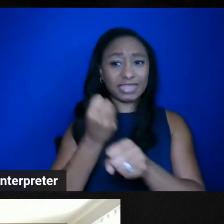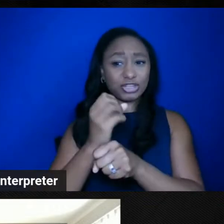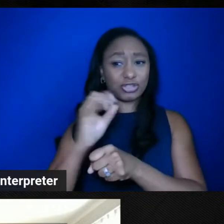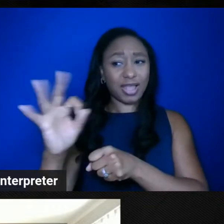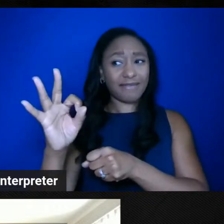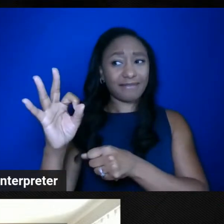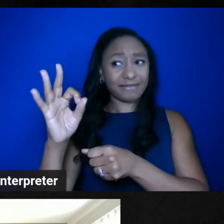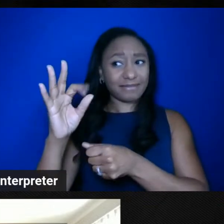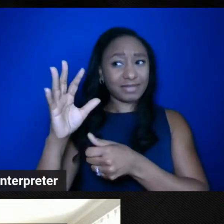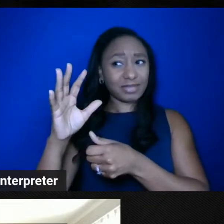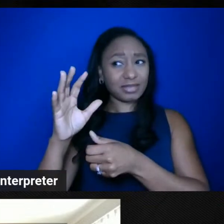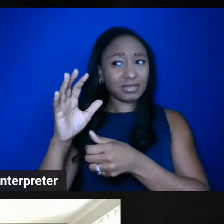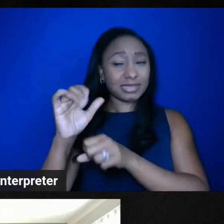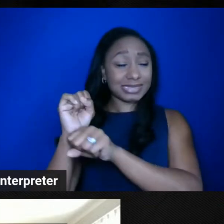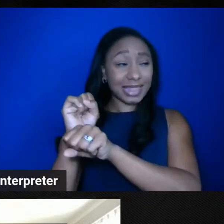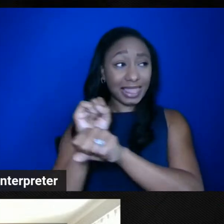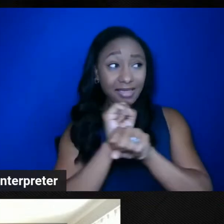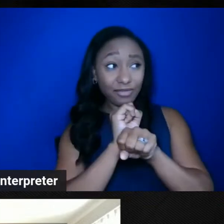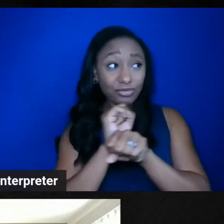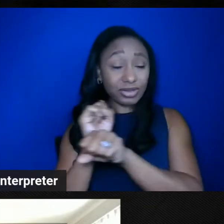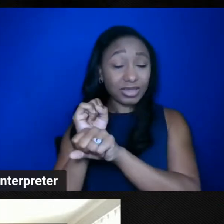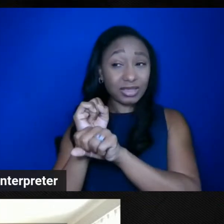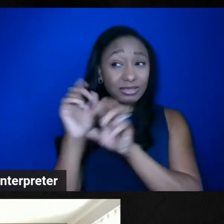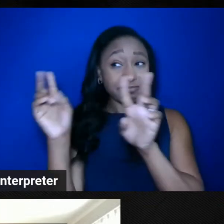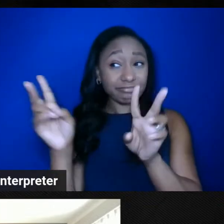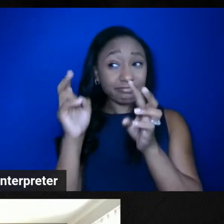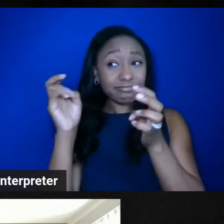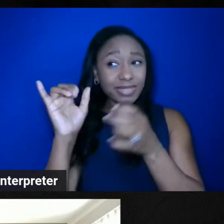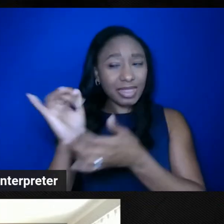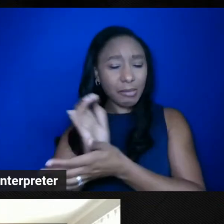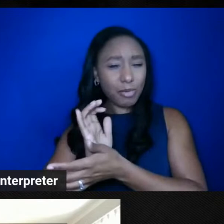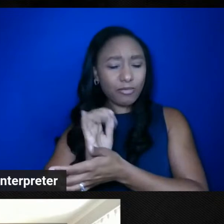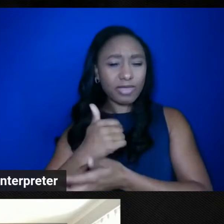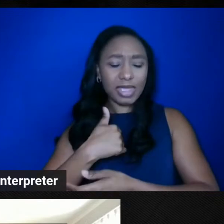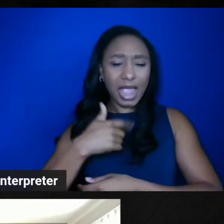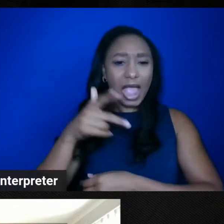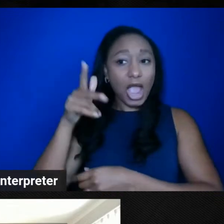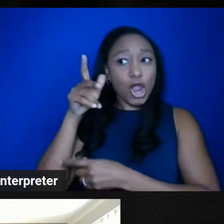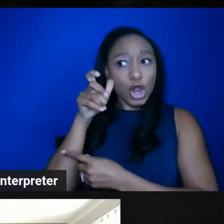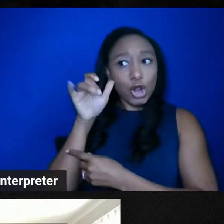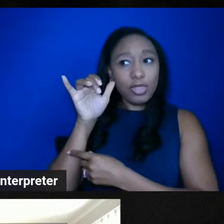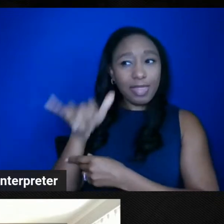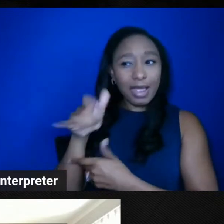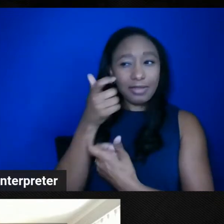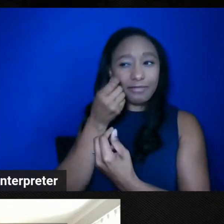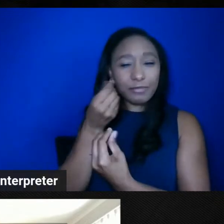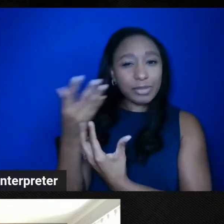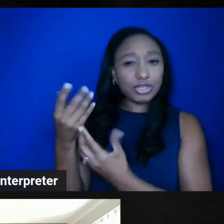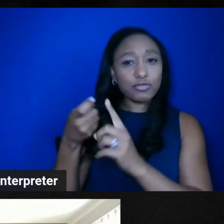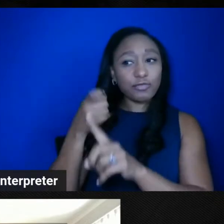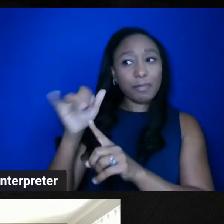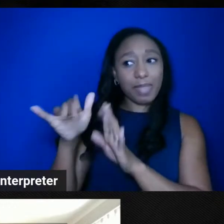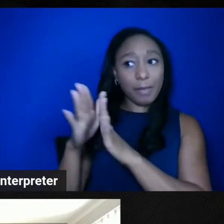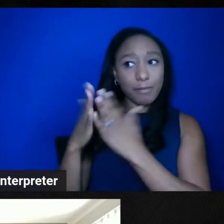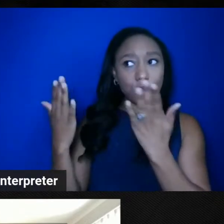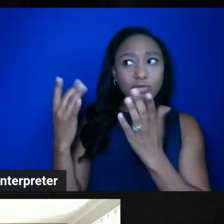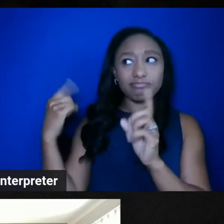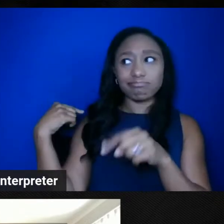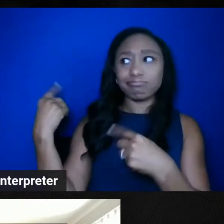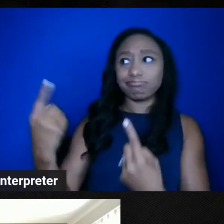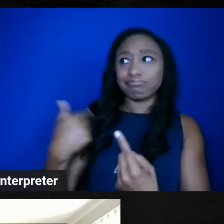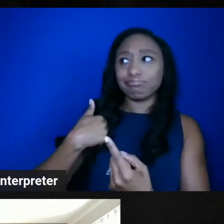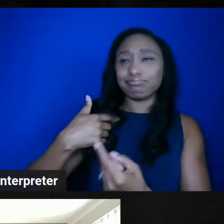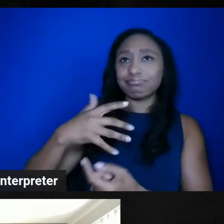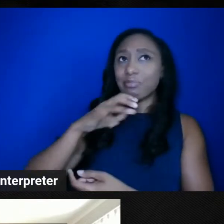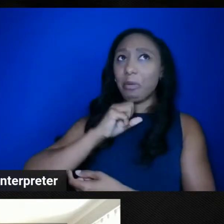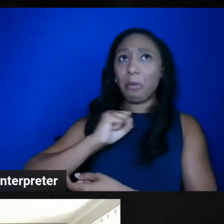had glanced at that book in graduate school. I knew it existed. I knew it was the story of a middle-aged man who'd